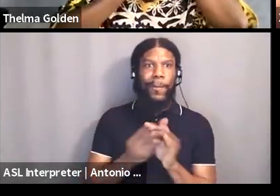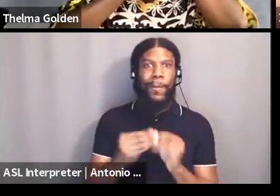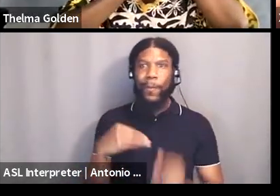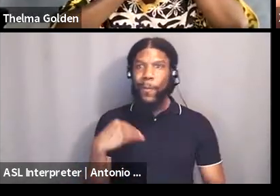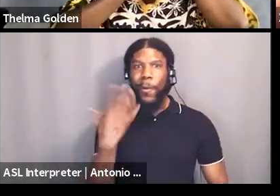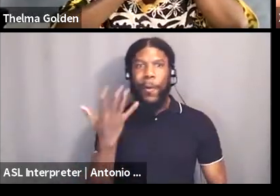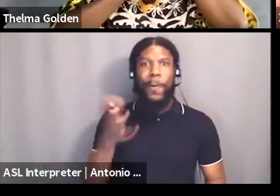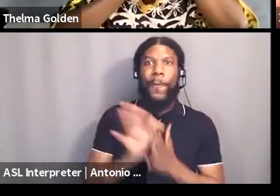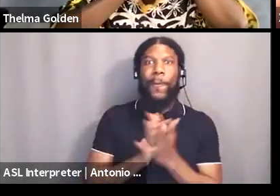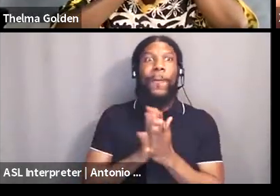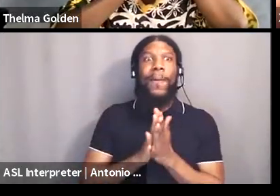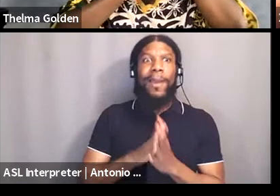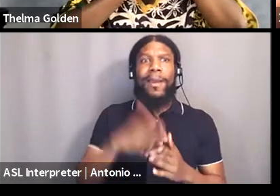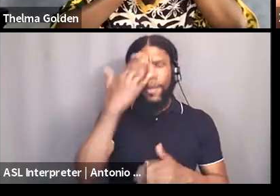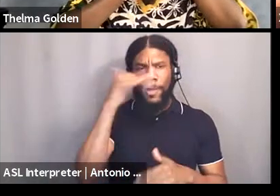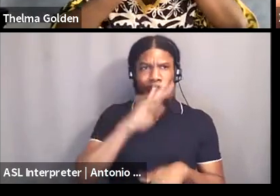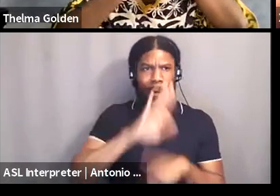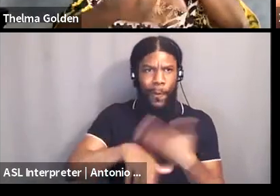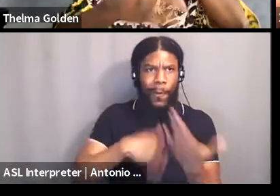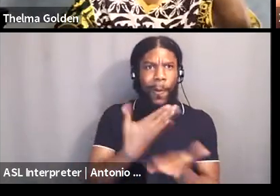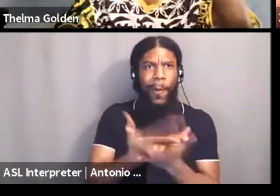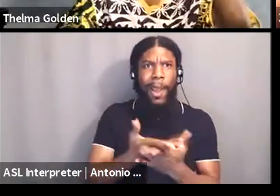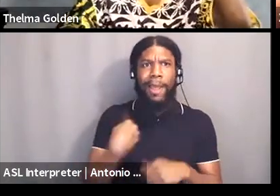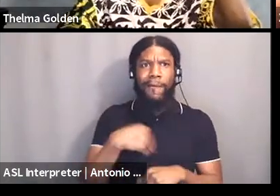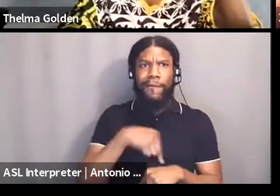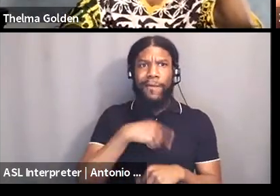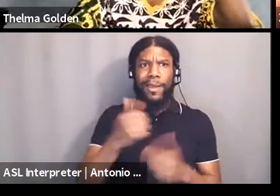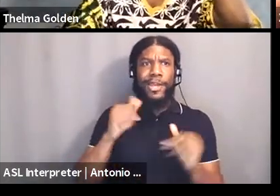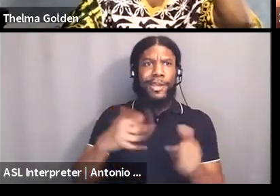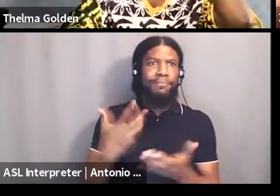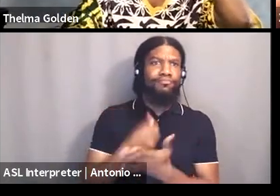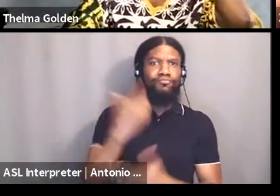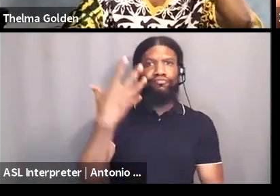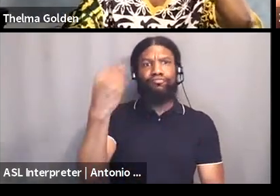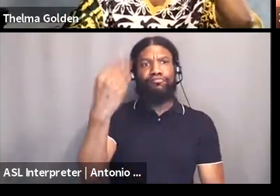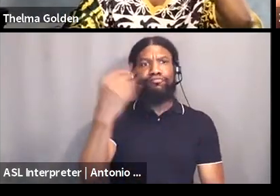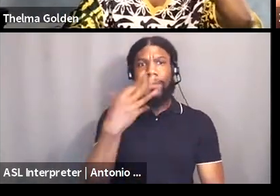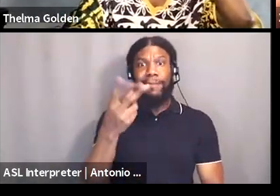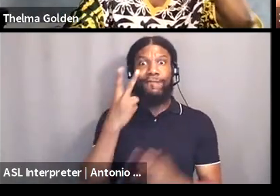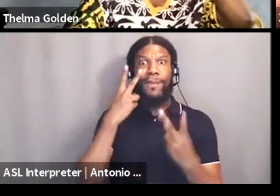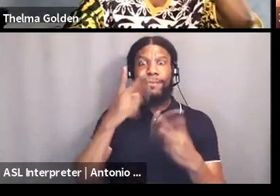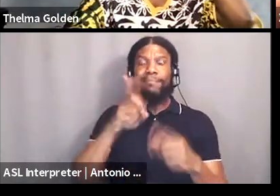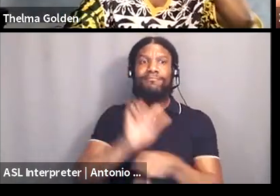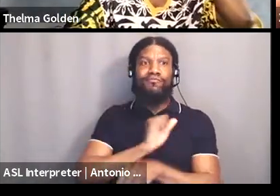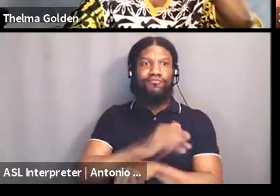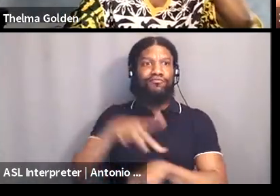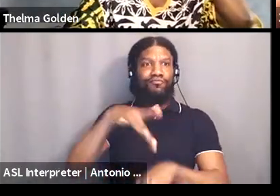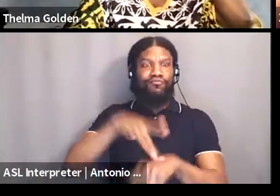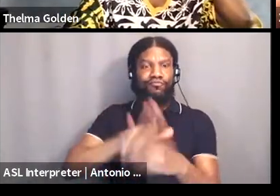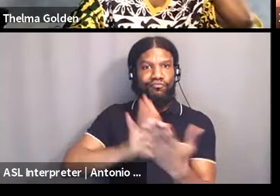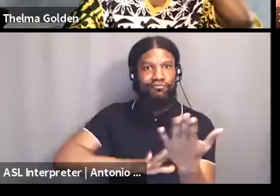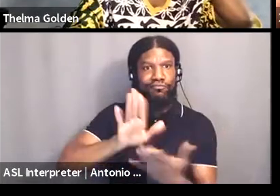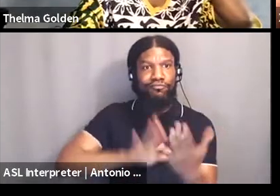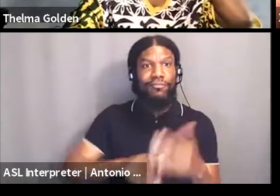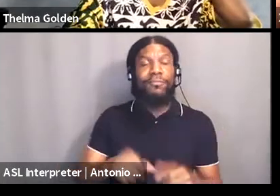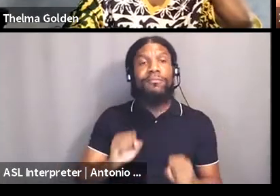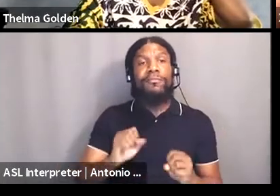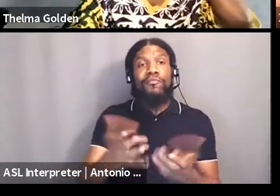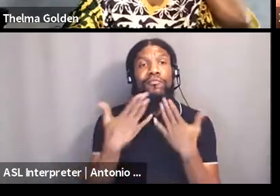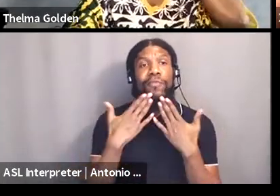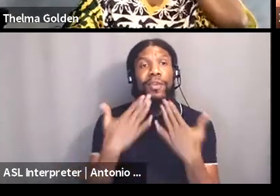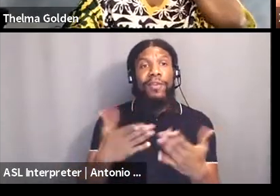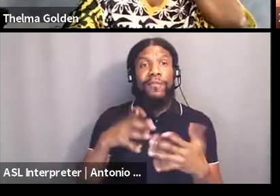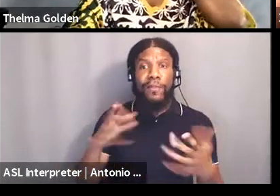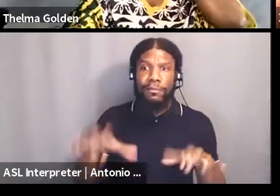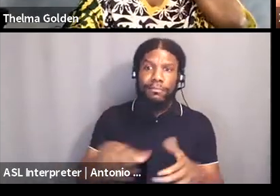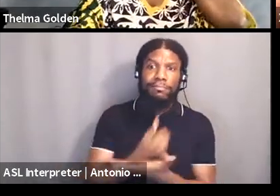the days are extending and more offerings are available to be experienced in person. We thank you all so much for joining us this evening. Brand New Heavies is on view until